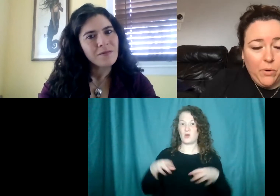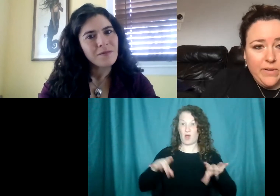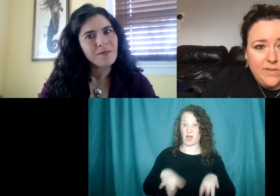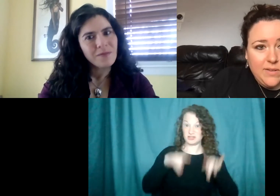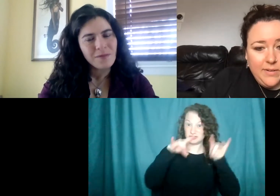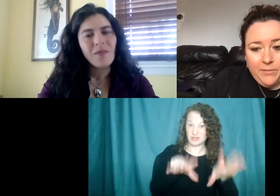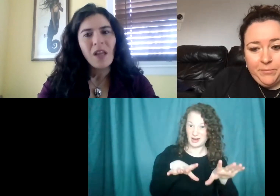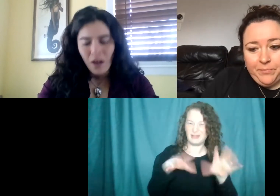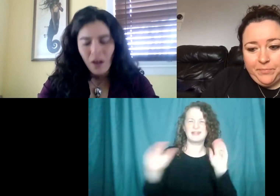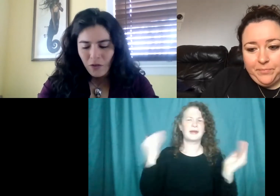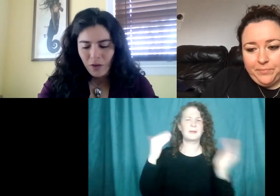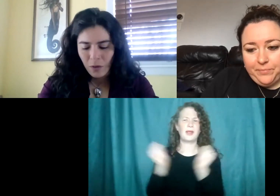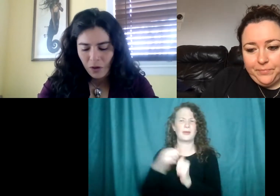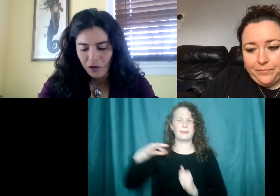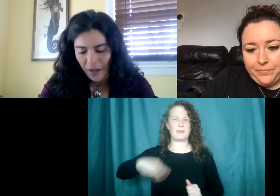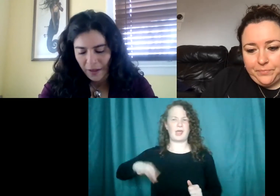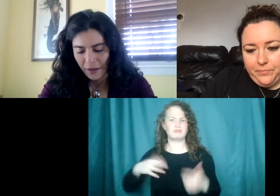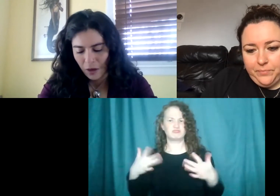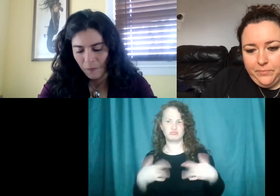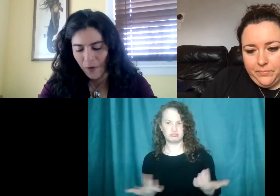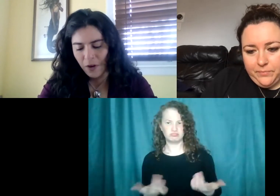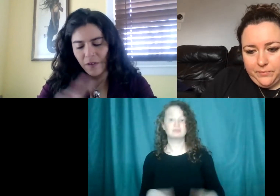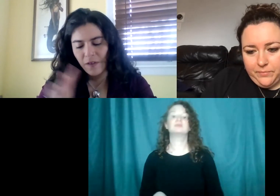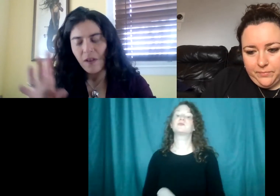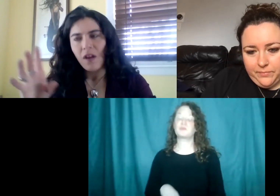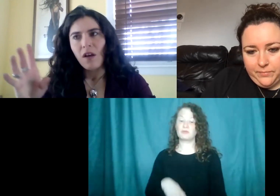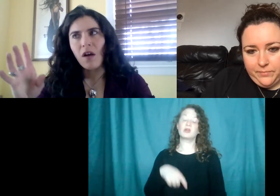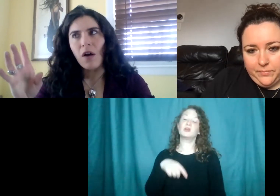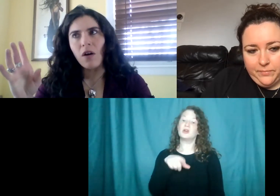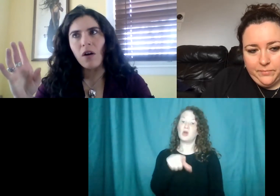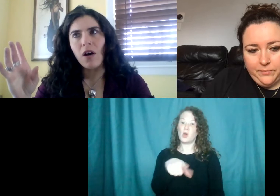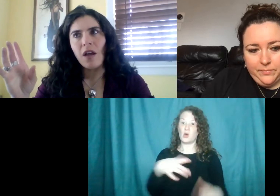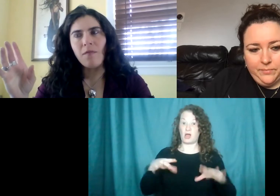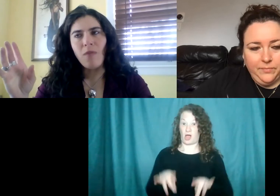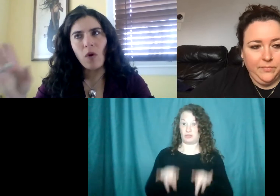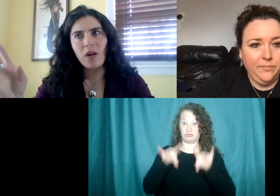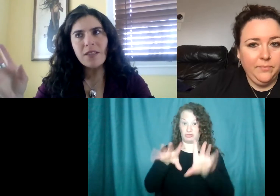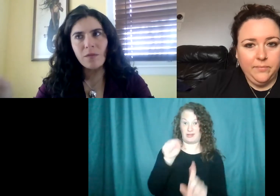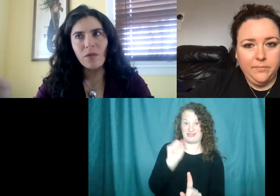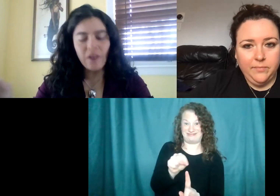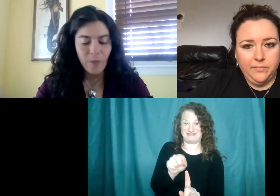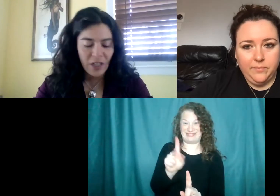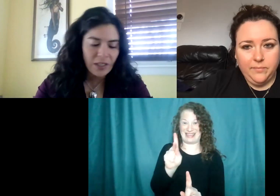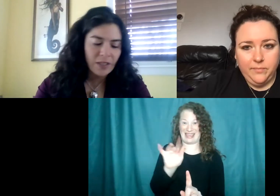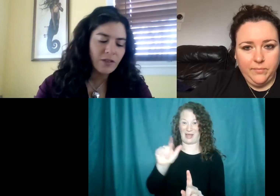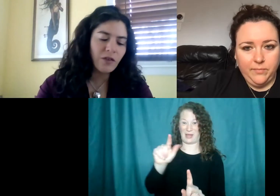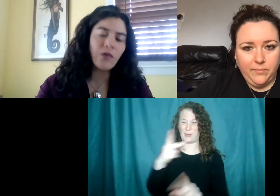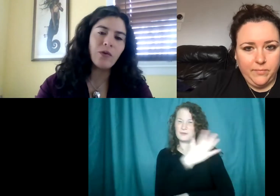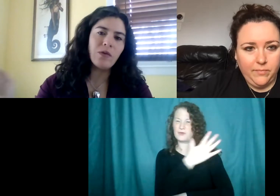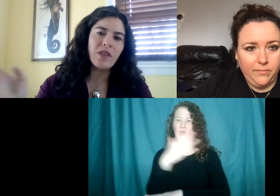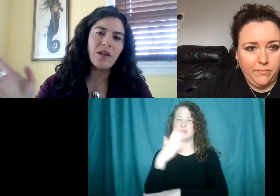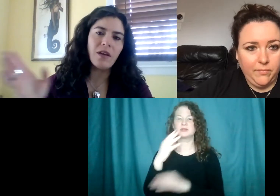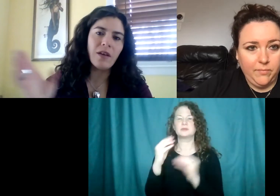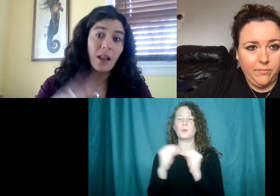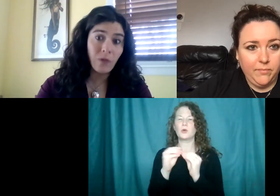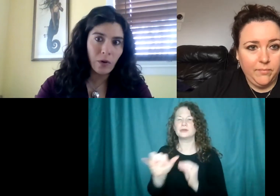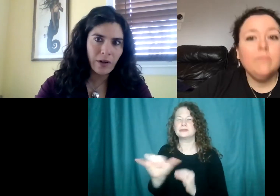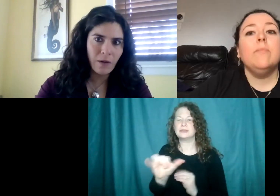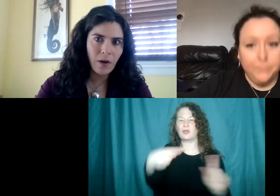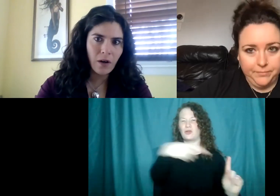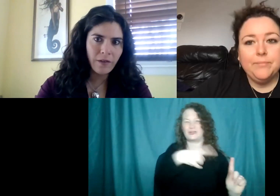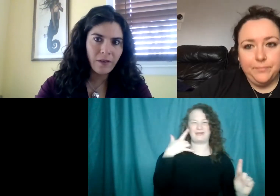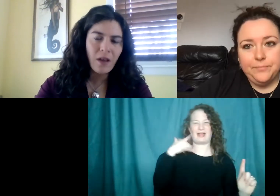kelp forests? So Australian kelp forests are a more similar species to the